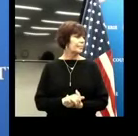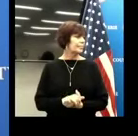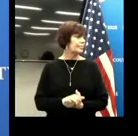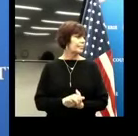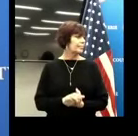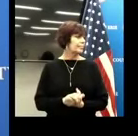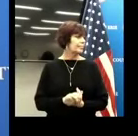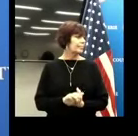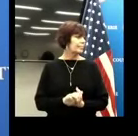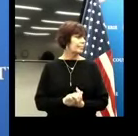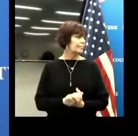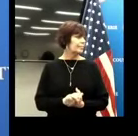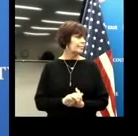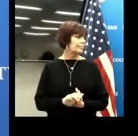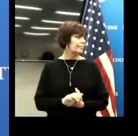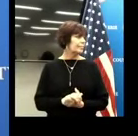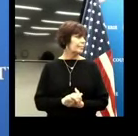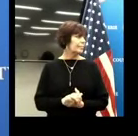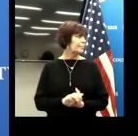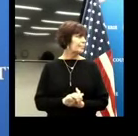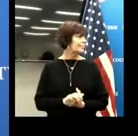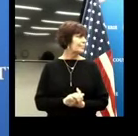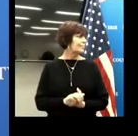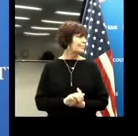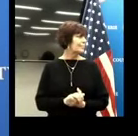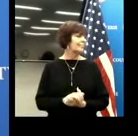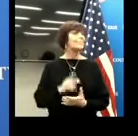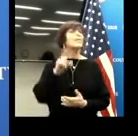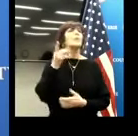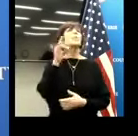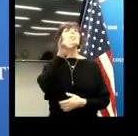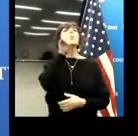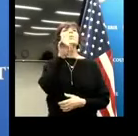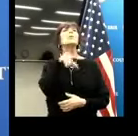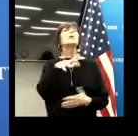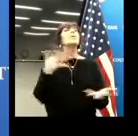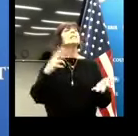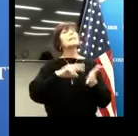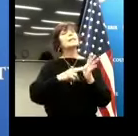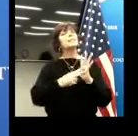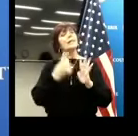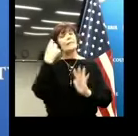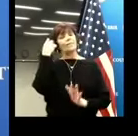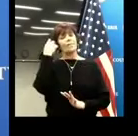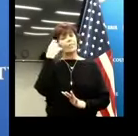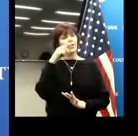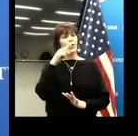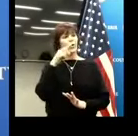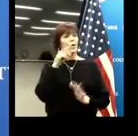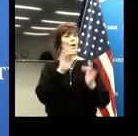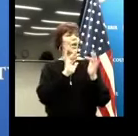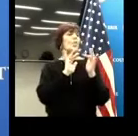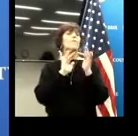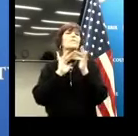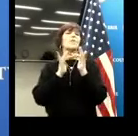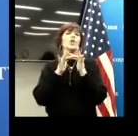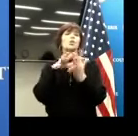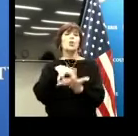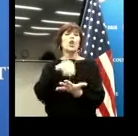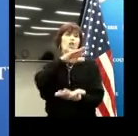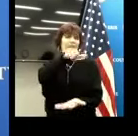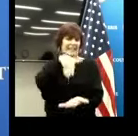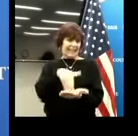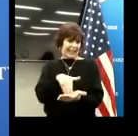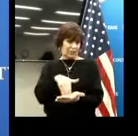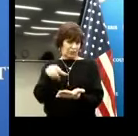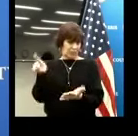earlier. Yeah, one more yes, Erin. question. What does this mean for the virtual learning centers that the county set up? Do